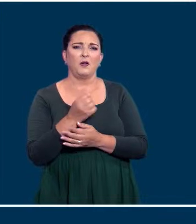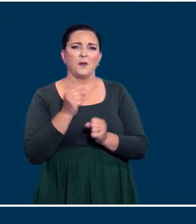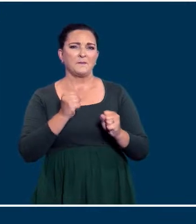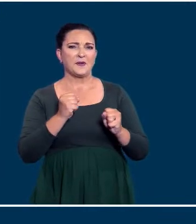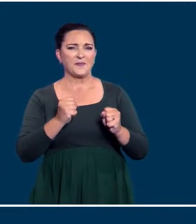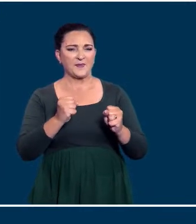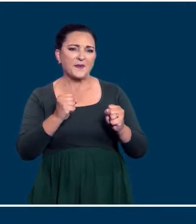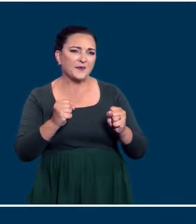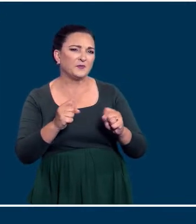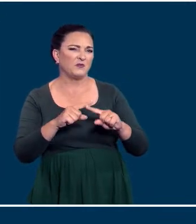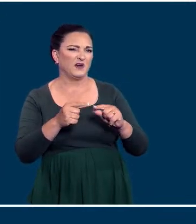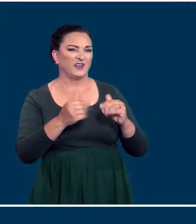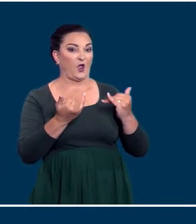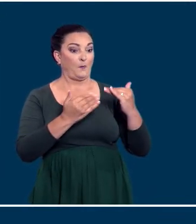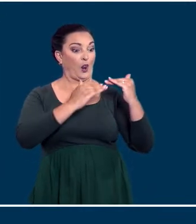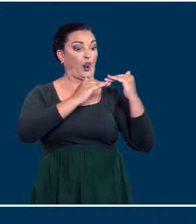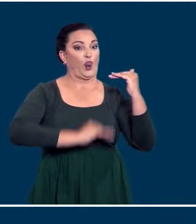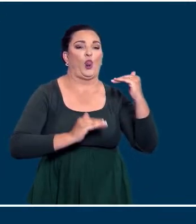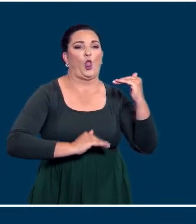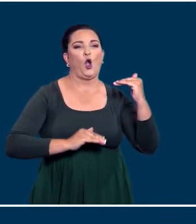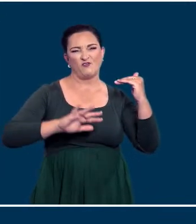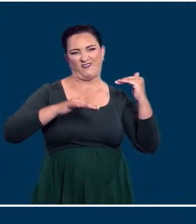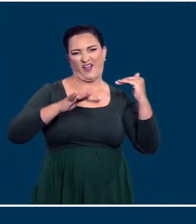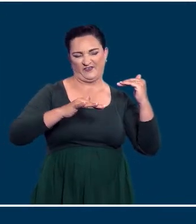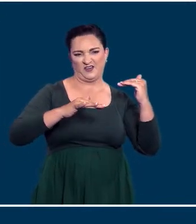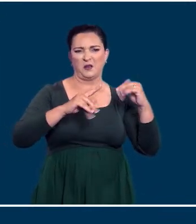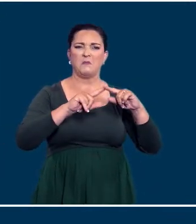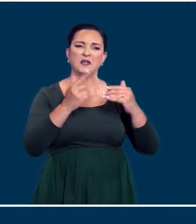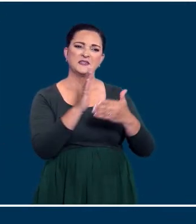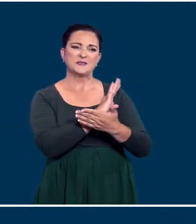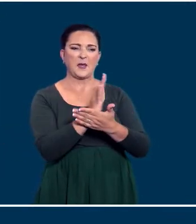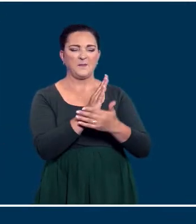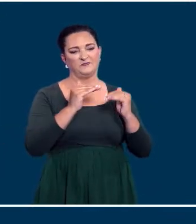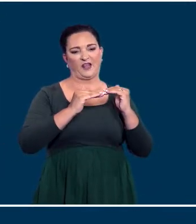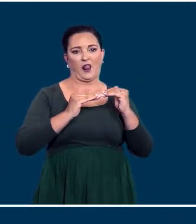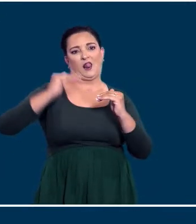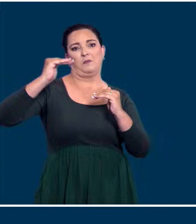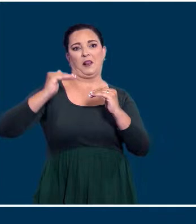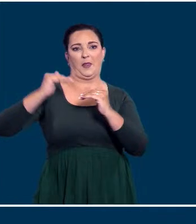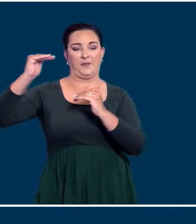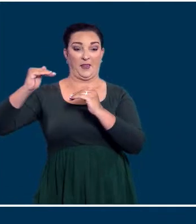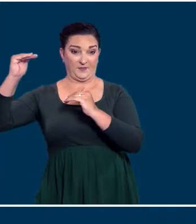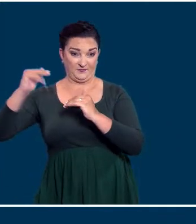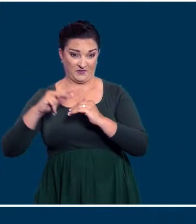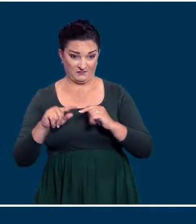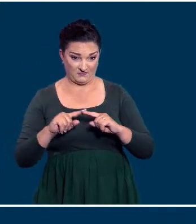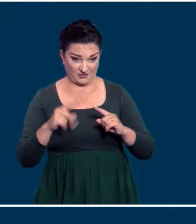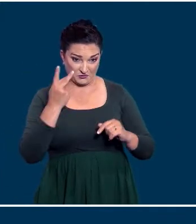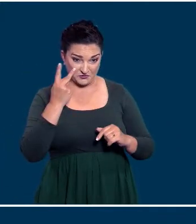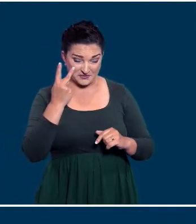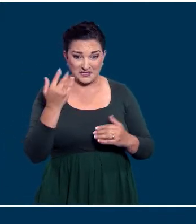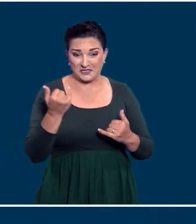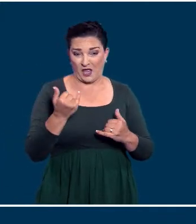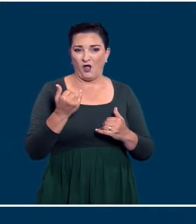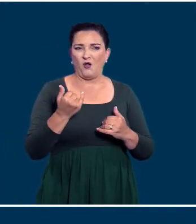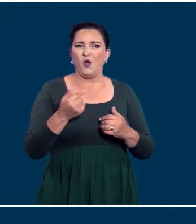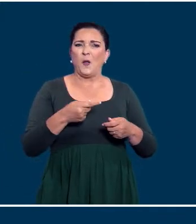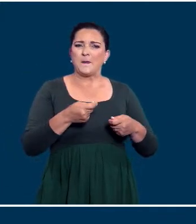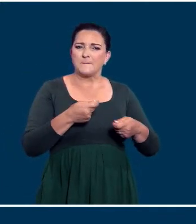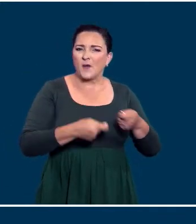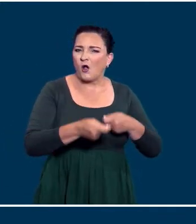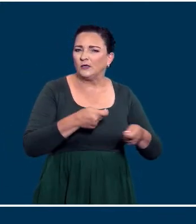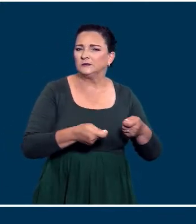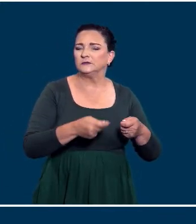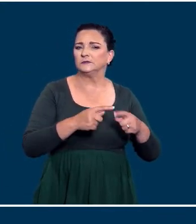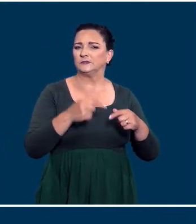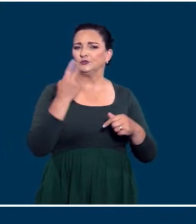below those averages. And there are some countries that are contributing more to that than others. If you look at emerging markets, which is the second from